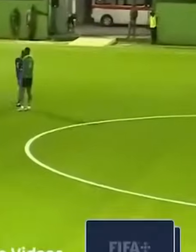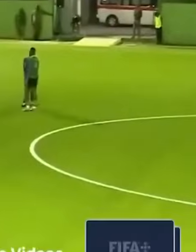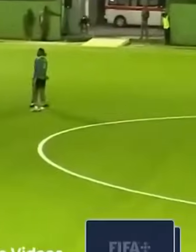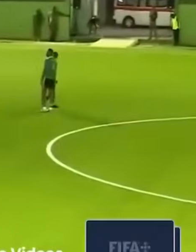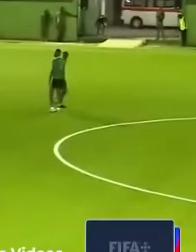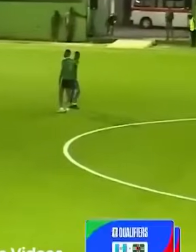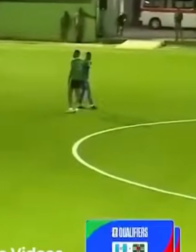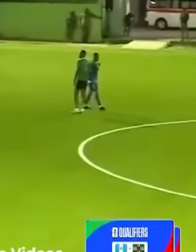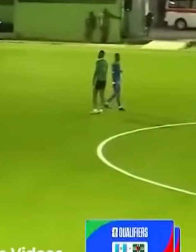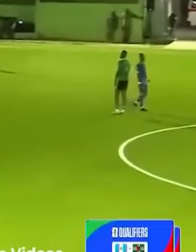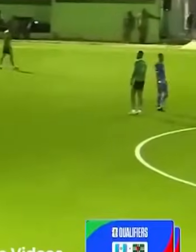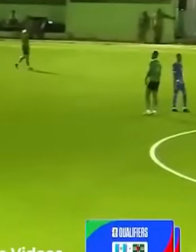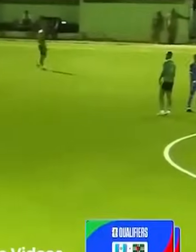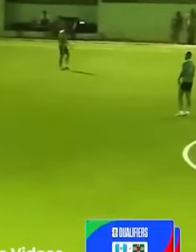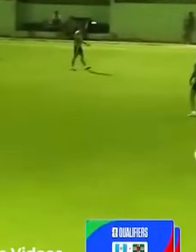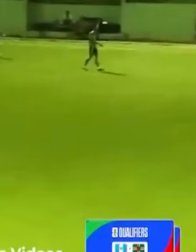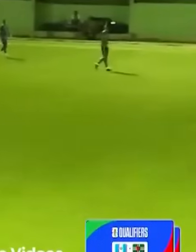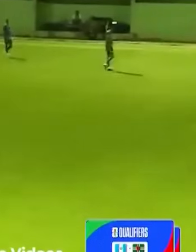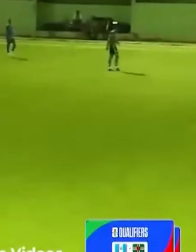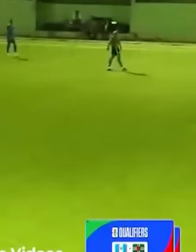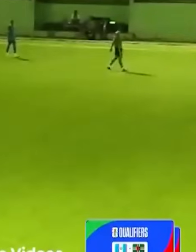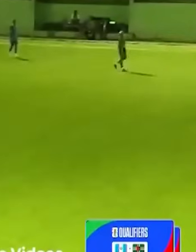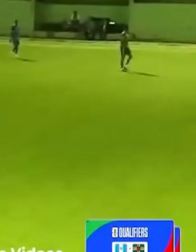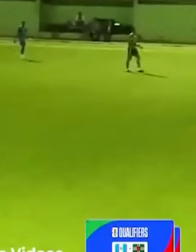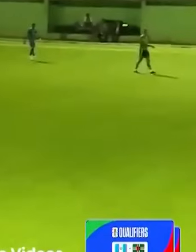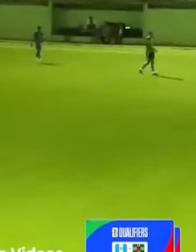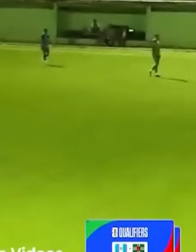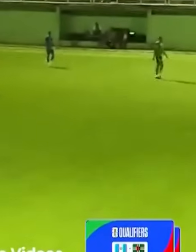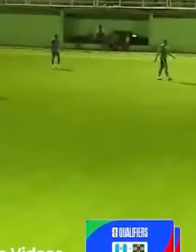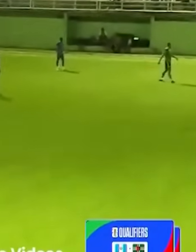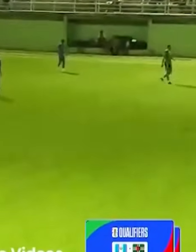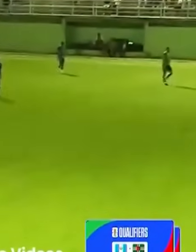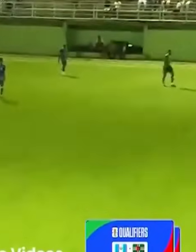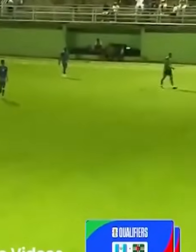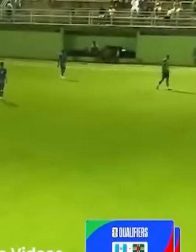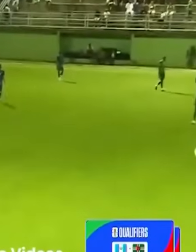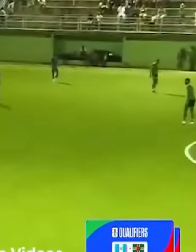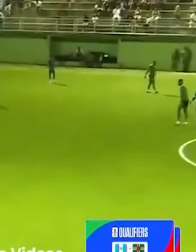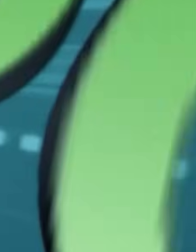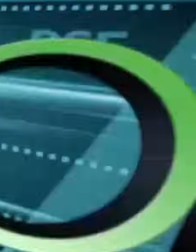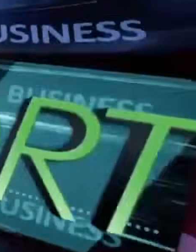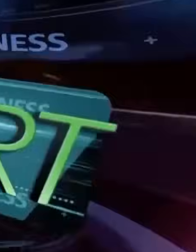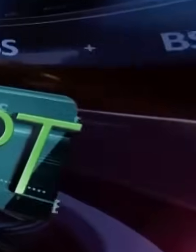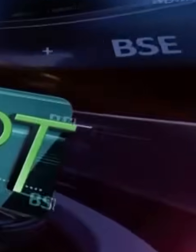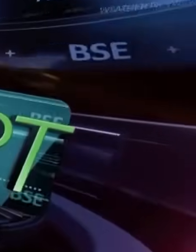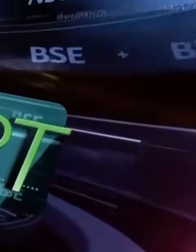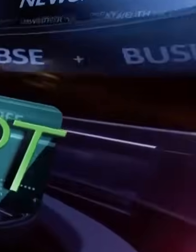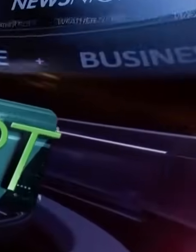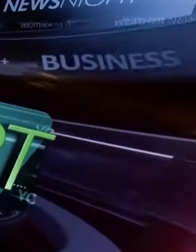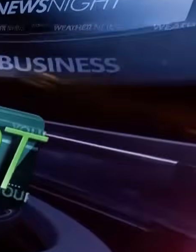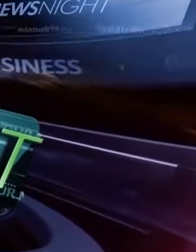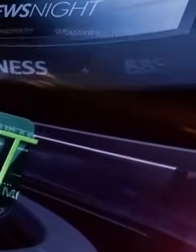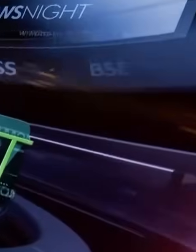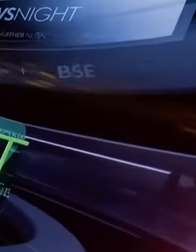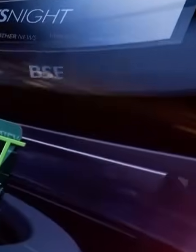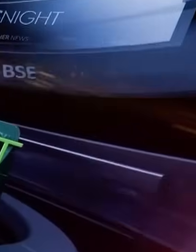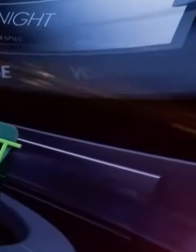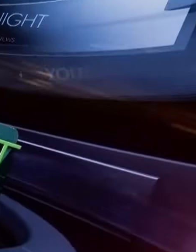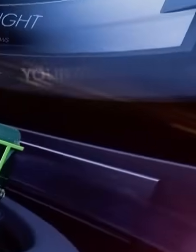And that will be the final whistle here at the end of an exhilarating night of football.